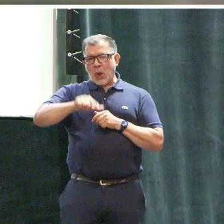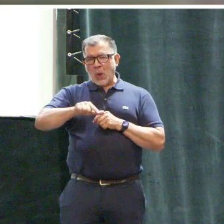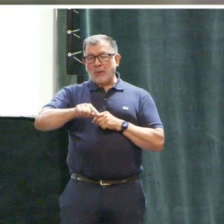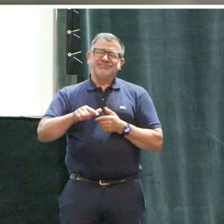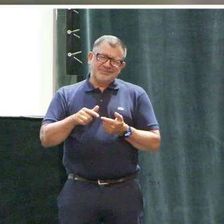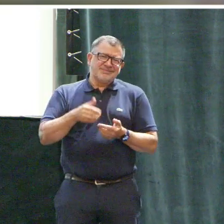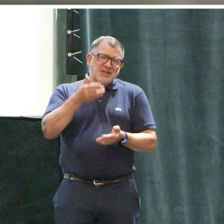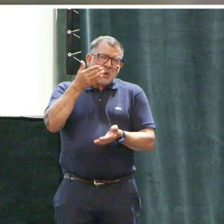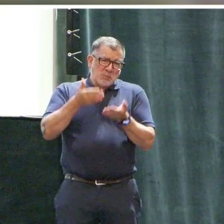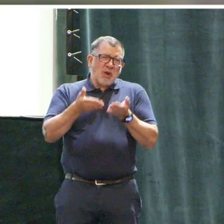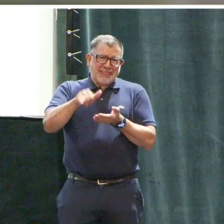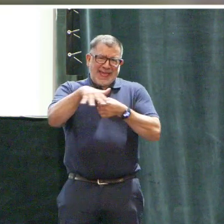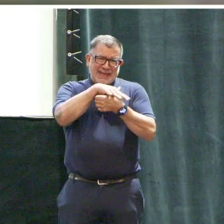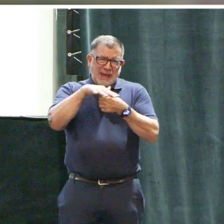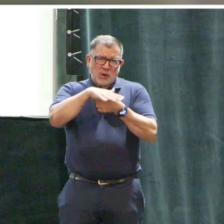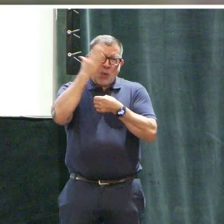that this area will see